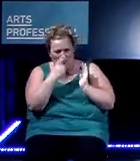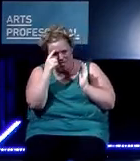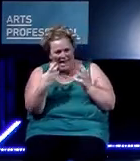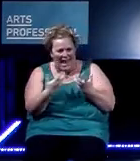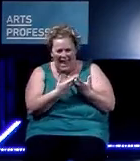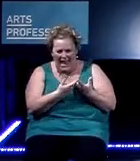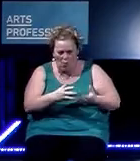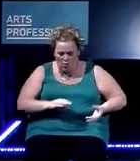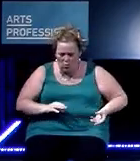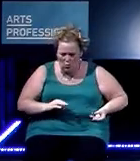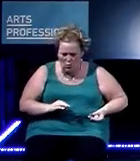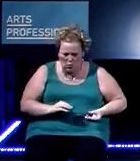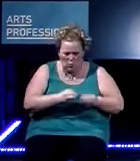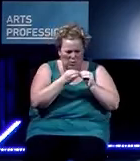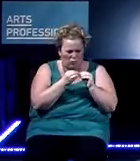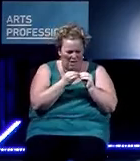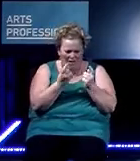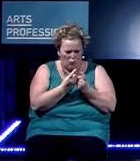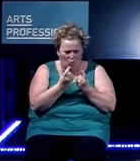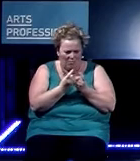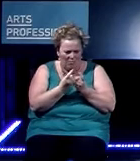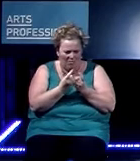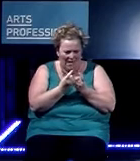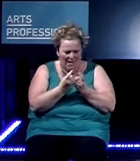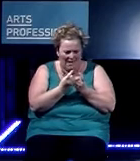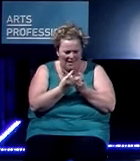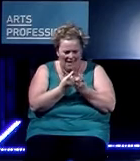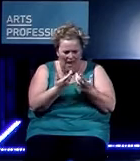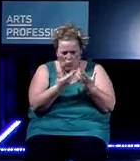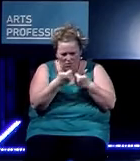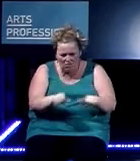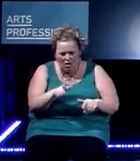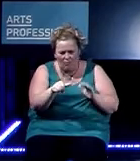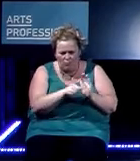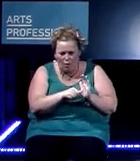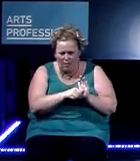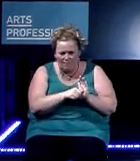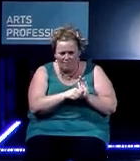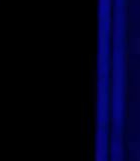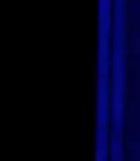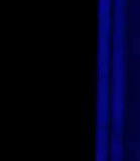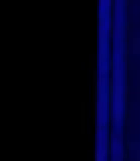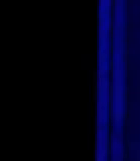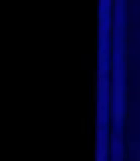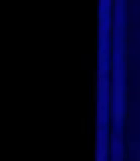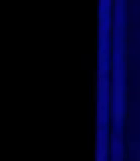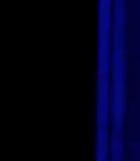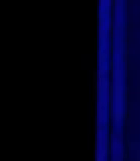build a distributed solution, a decentralized solution to this problem? Because there's other things going on here